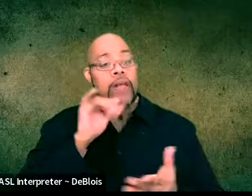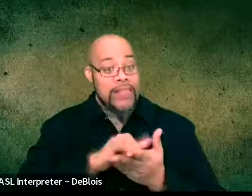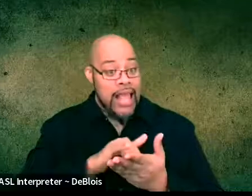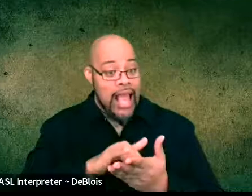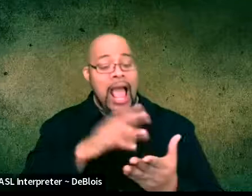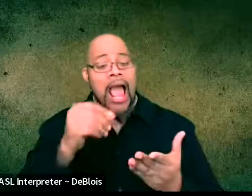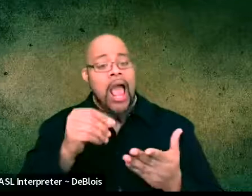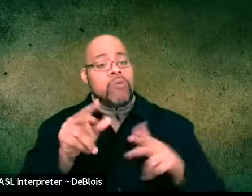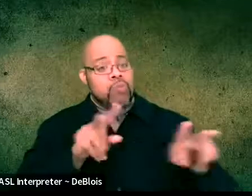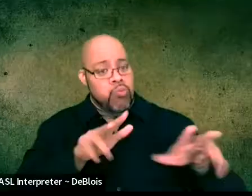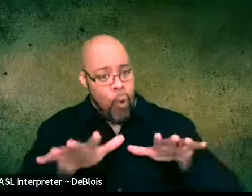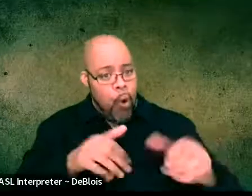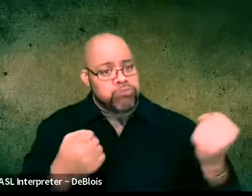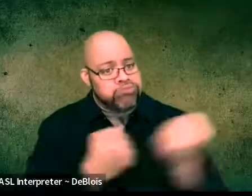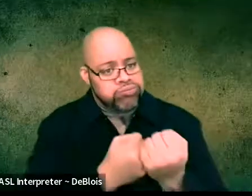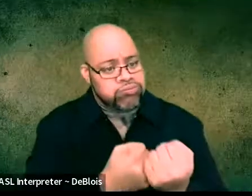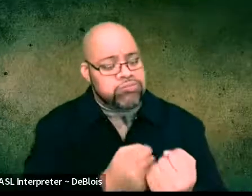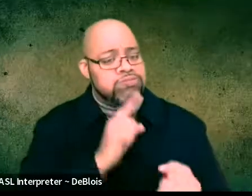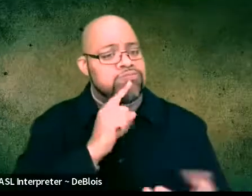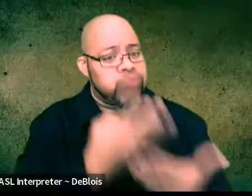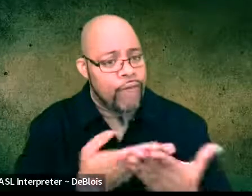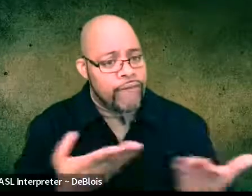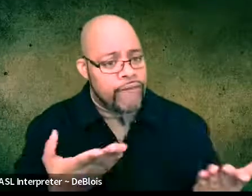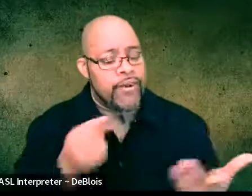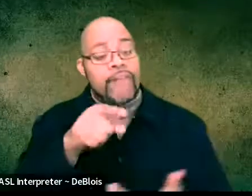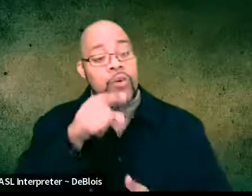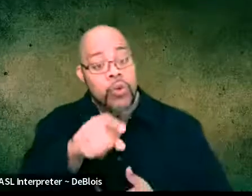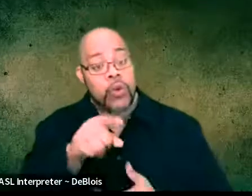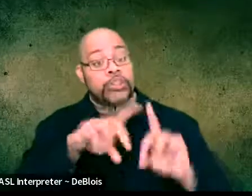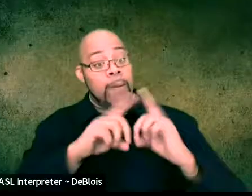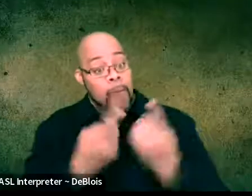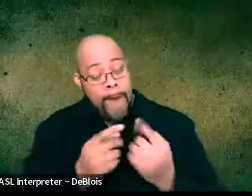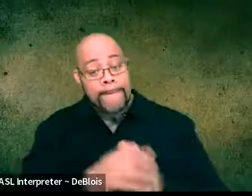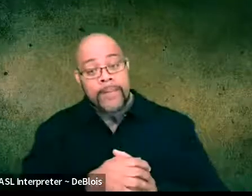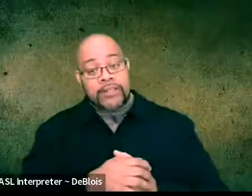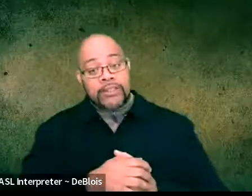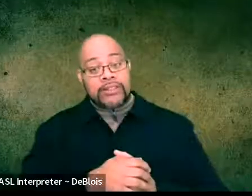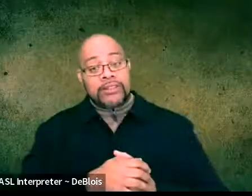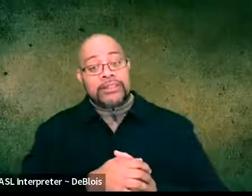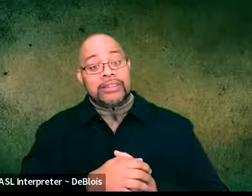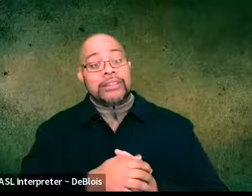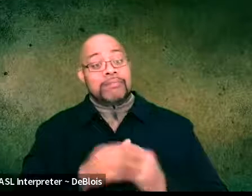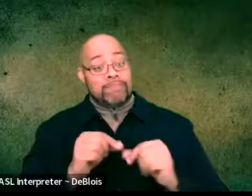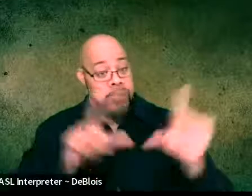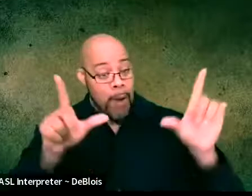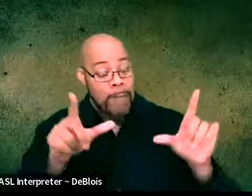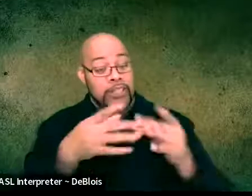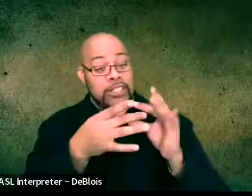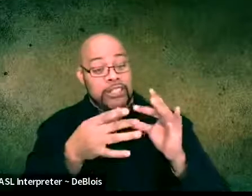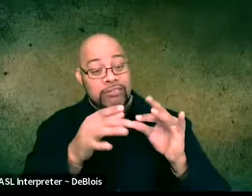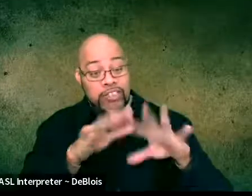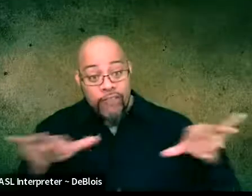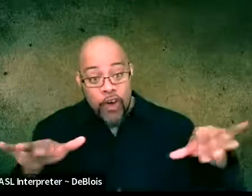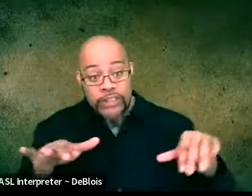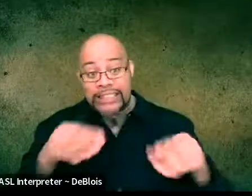walk the walk. And so if your department put up a diversity statement in 2020, they